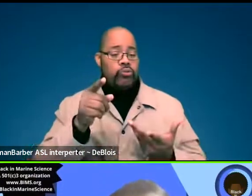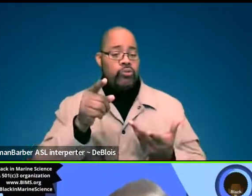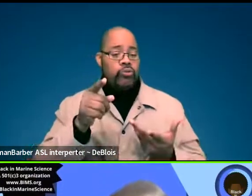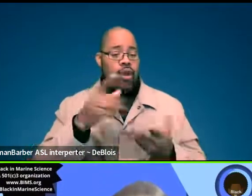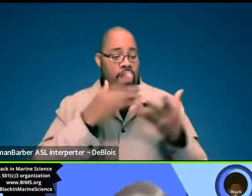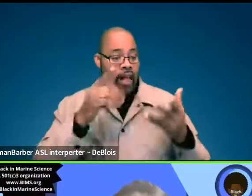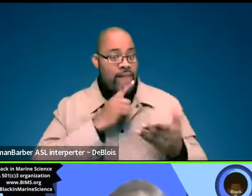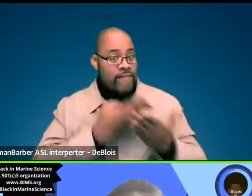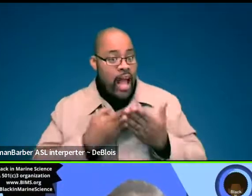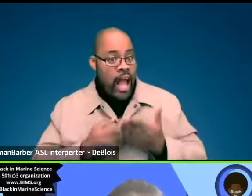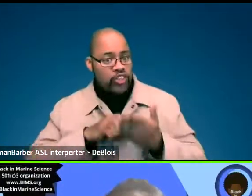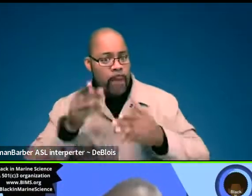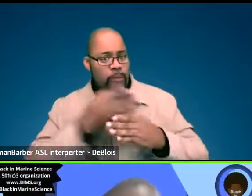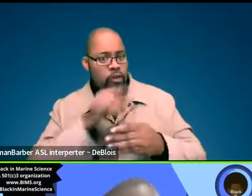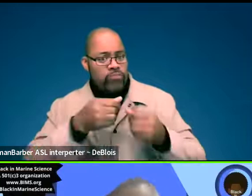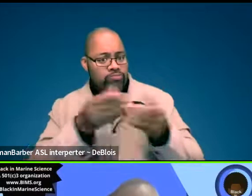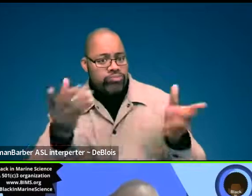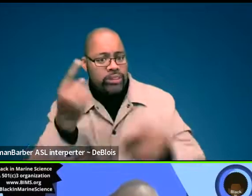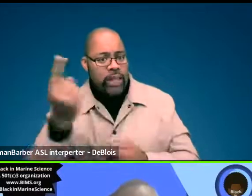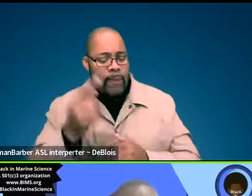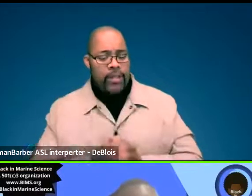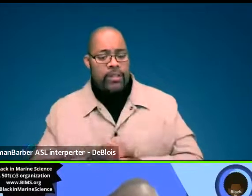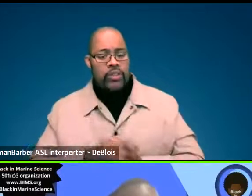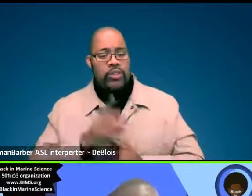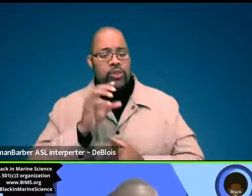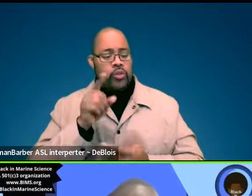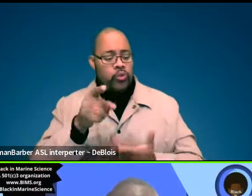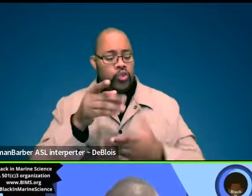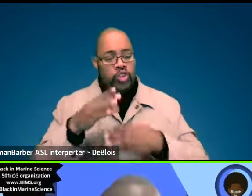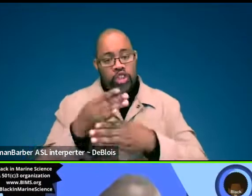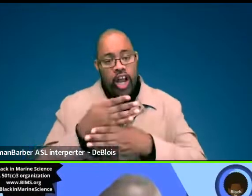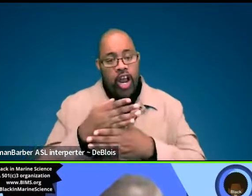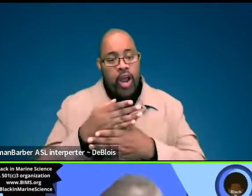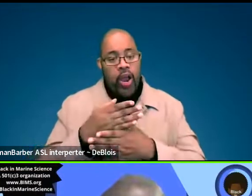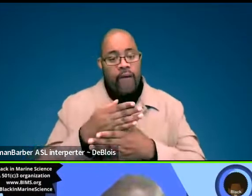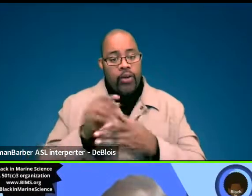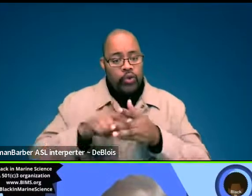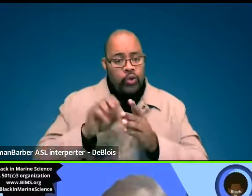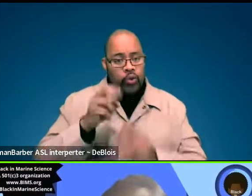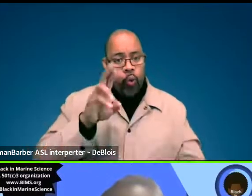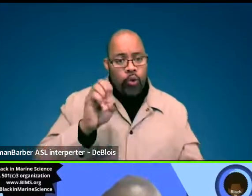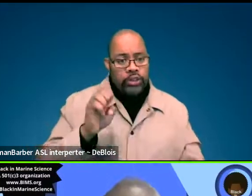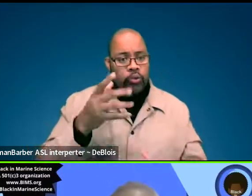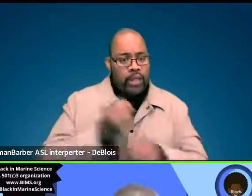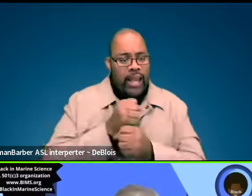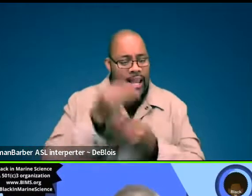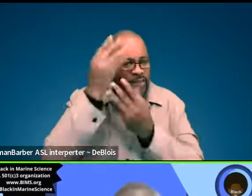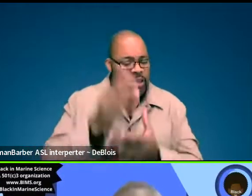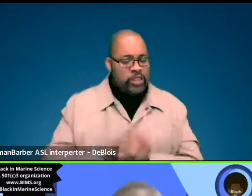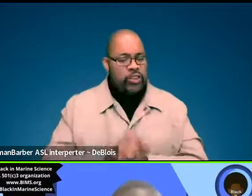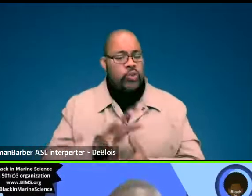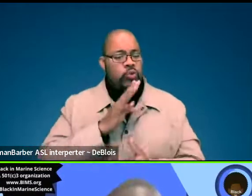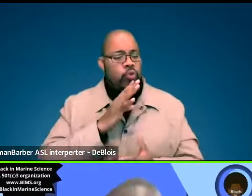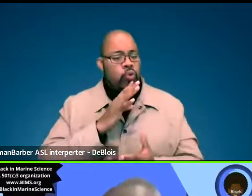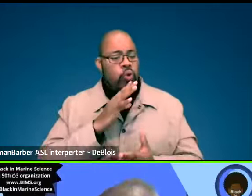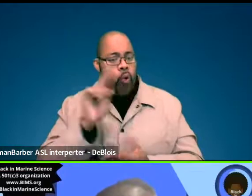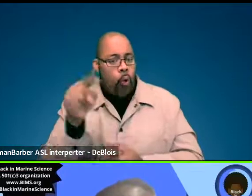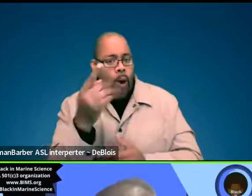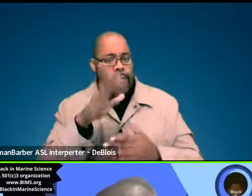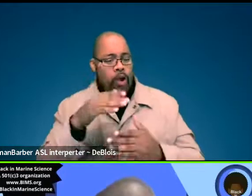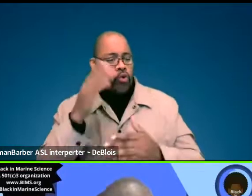lot of fact checking before you put something out there? Are you sharing, sources where you've gained the information from? Are you talking solely about